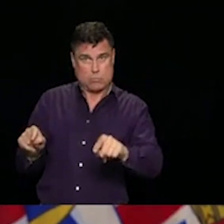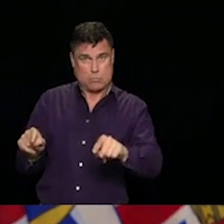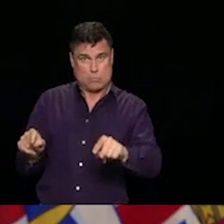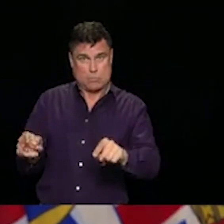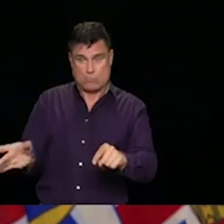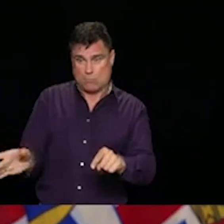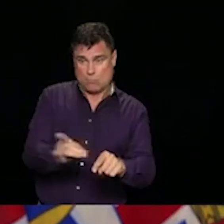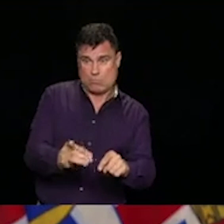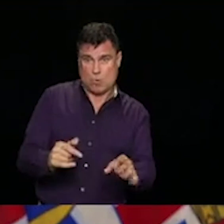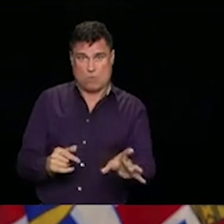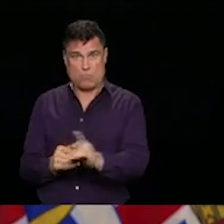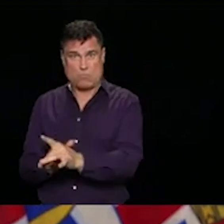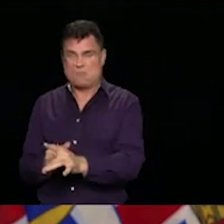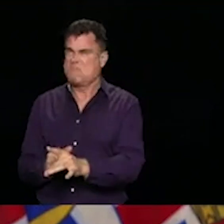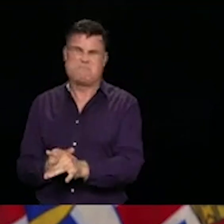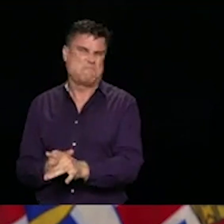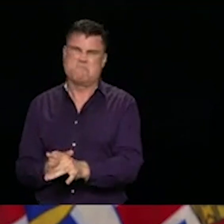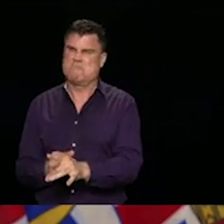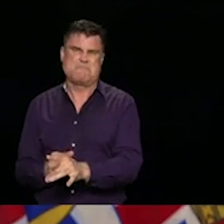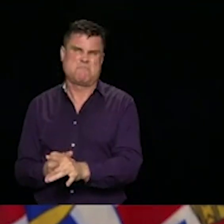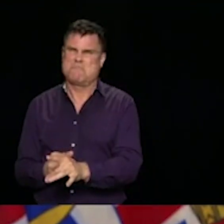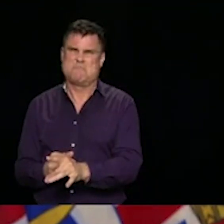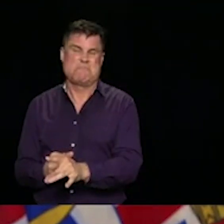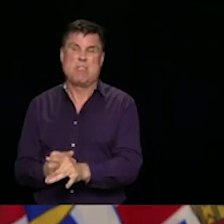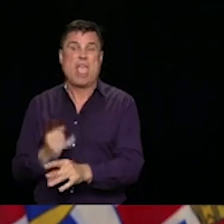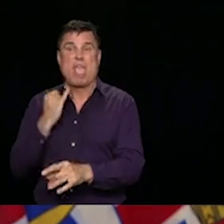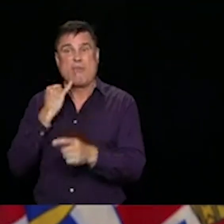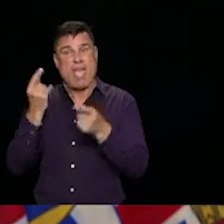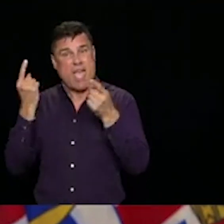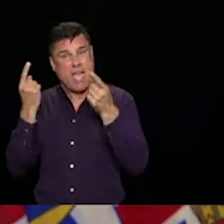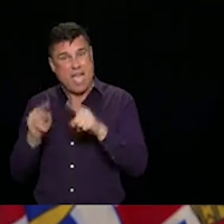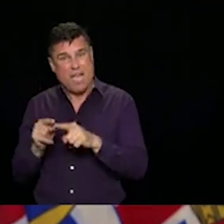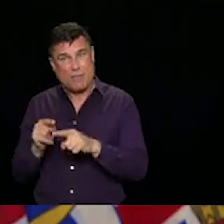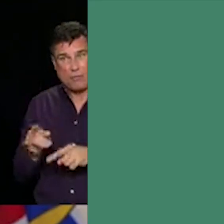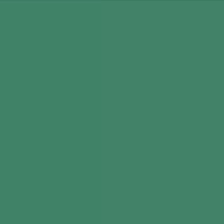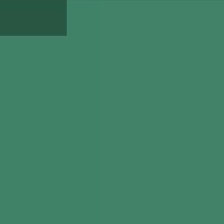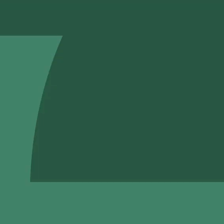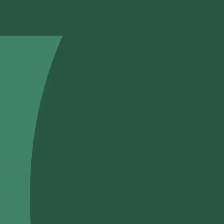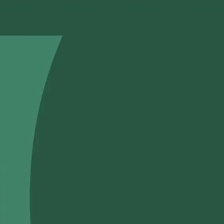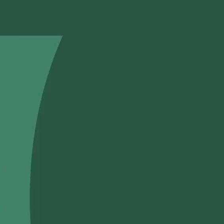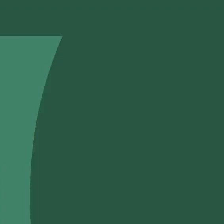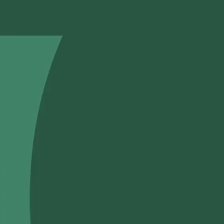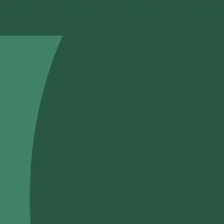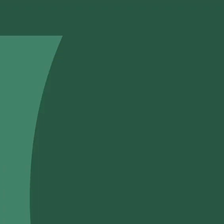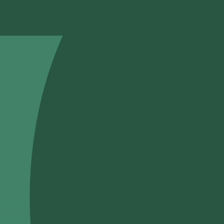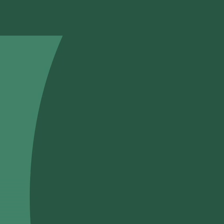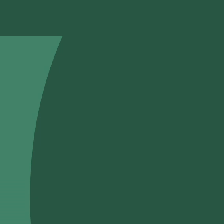likely to be infected and less likely to have severe illness. So that's all good news.